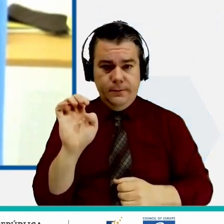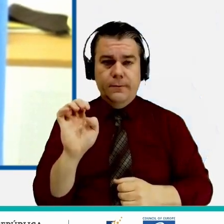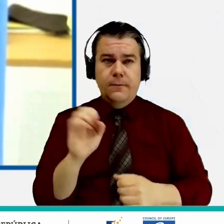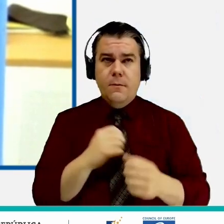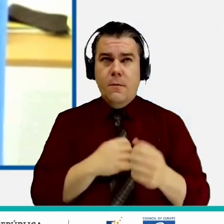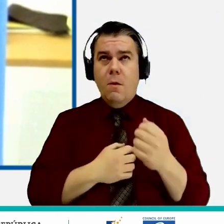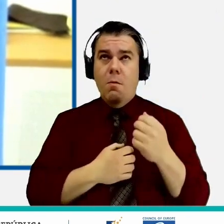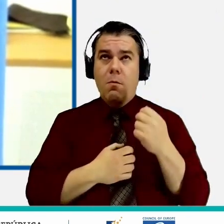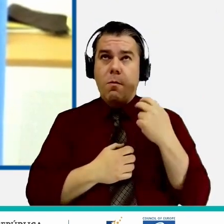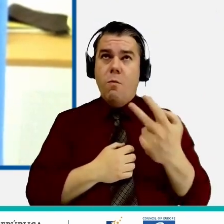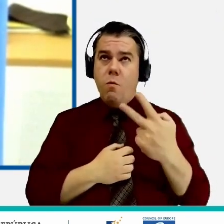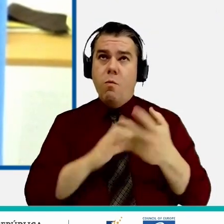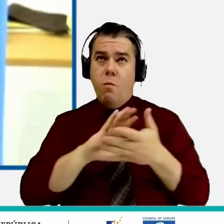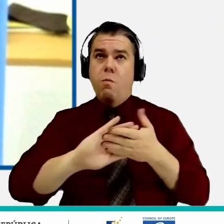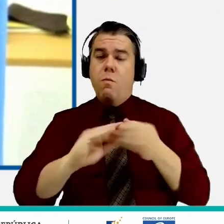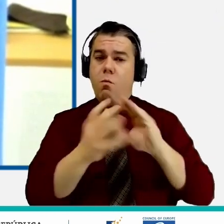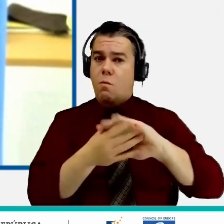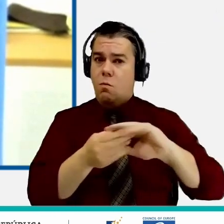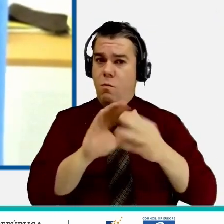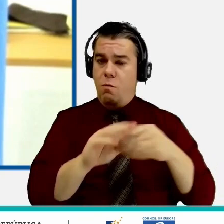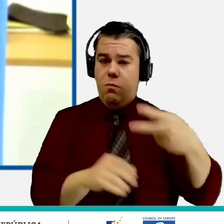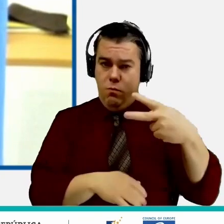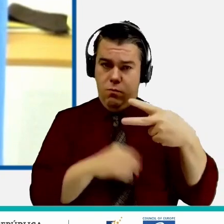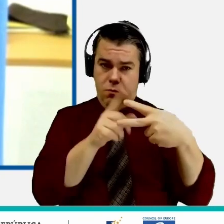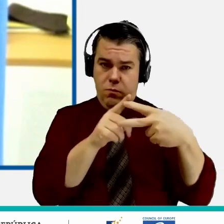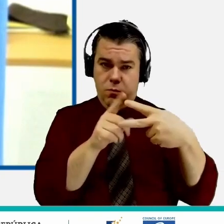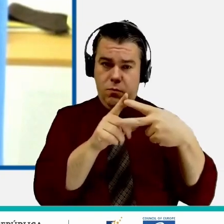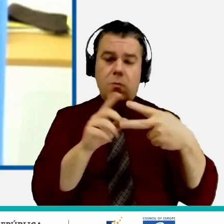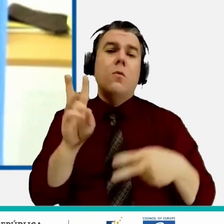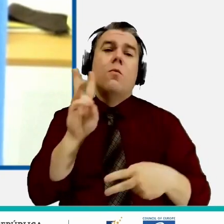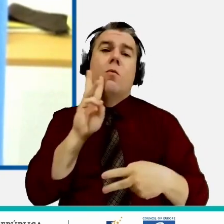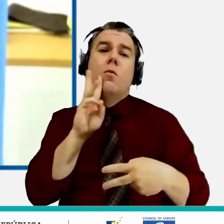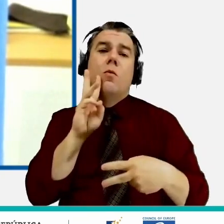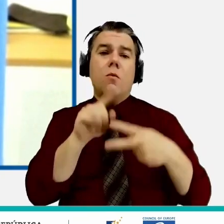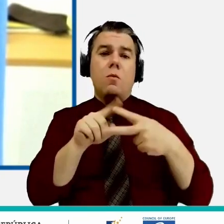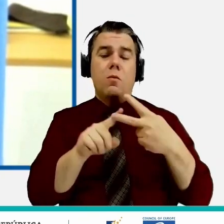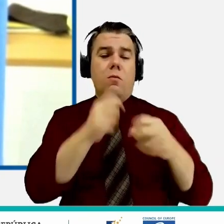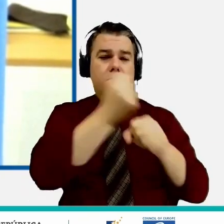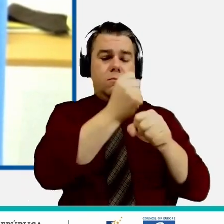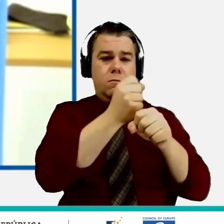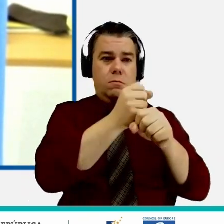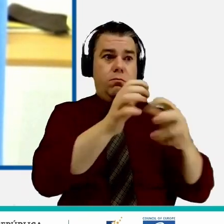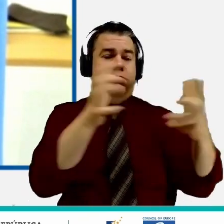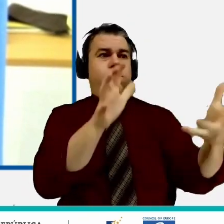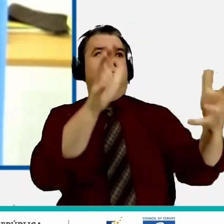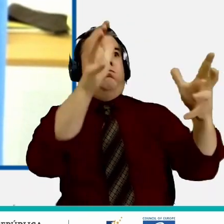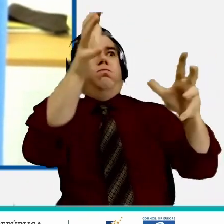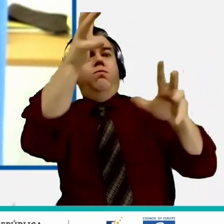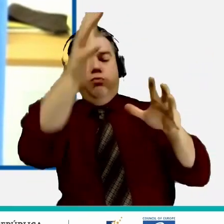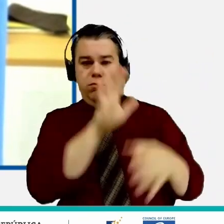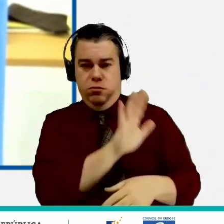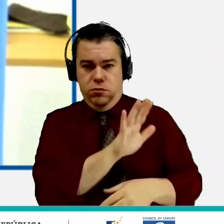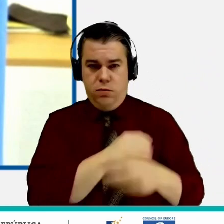two examples I would like to highlight are the Water Convention and the Industrial Accidents Convention, which are serviced by UNECE as a